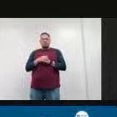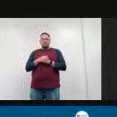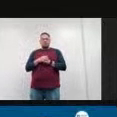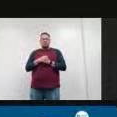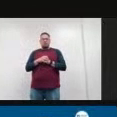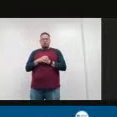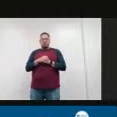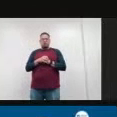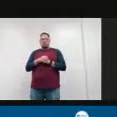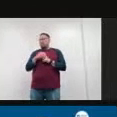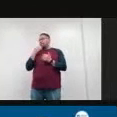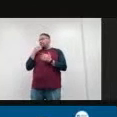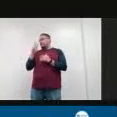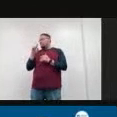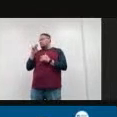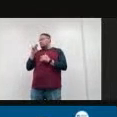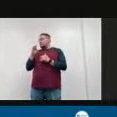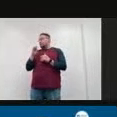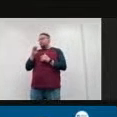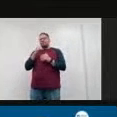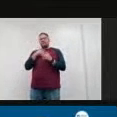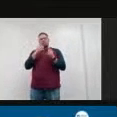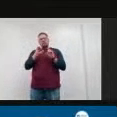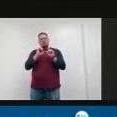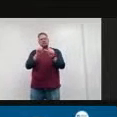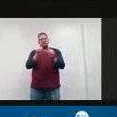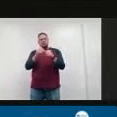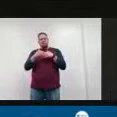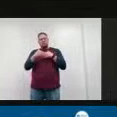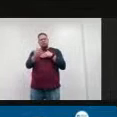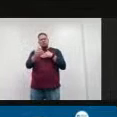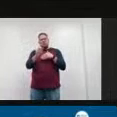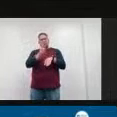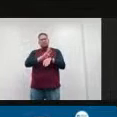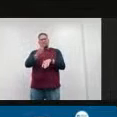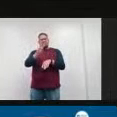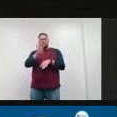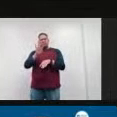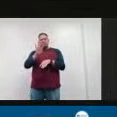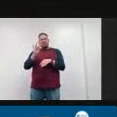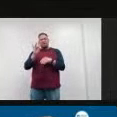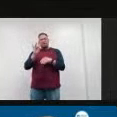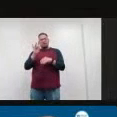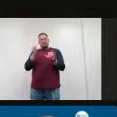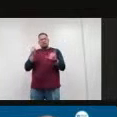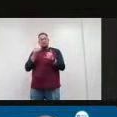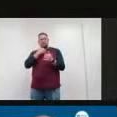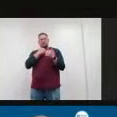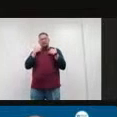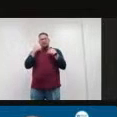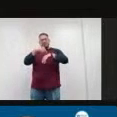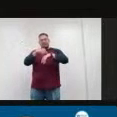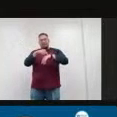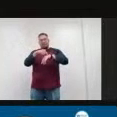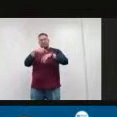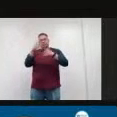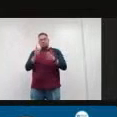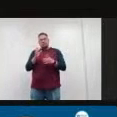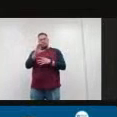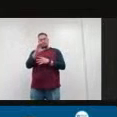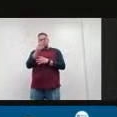Thank you, Vince. I'd like to get us continue to keep going. It is 6:48 now, and we got some time going. Director Chandigarhi, so we can keep